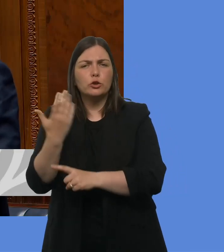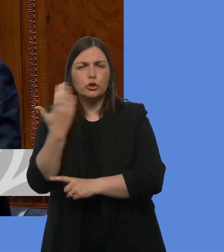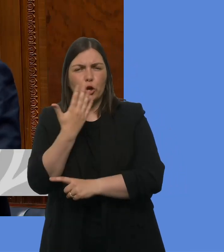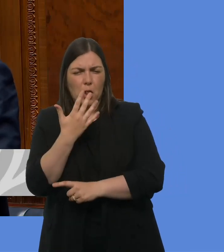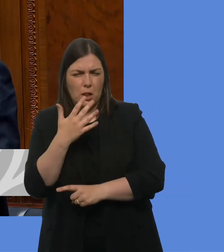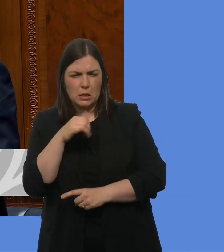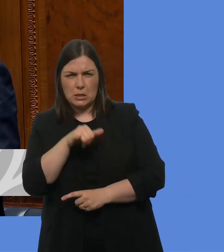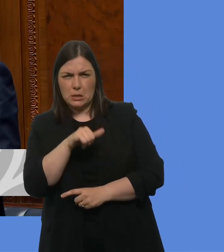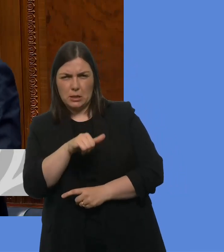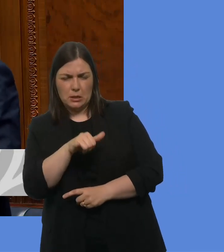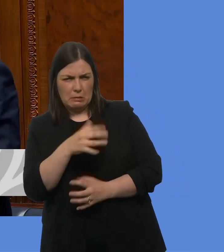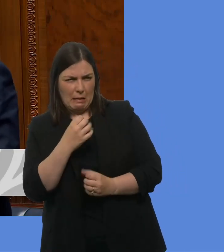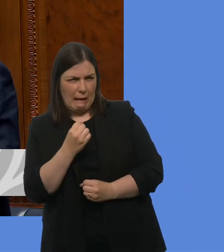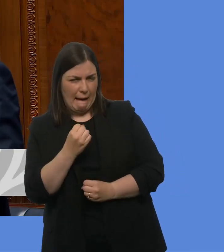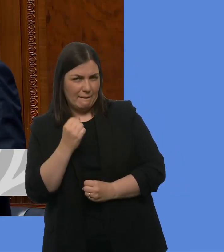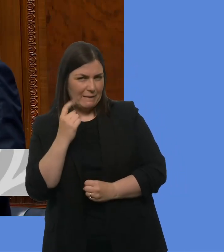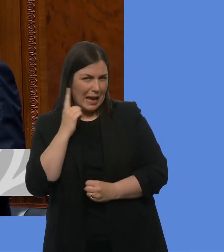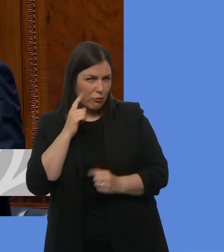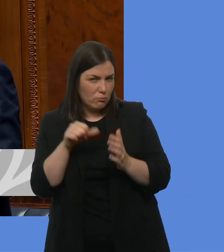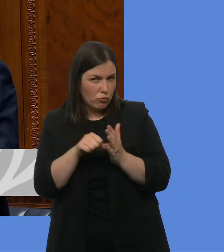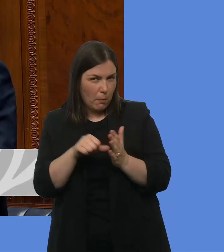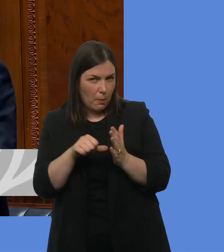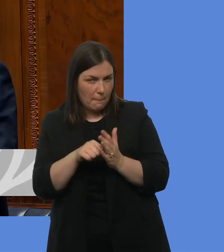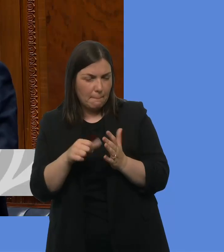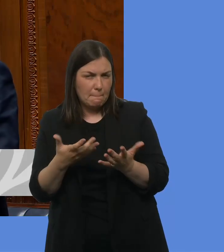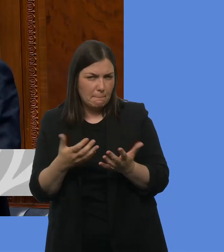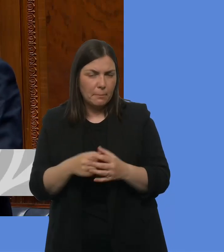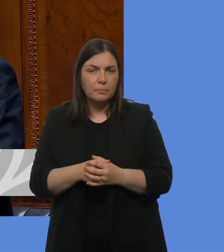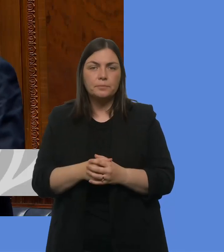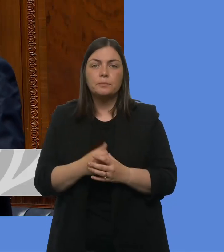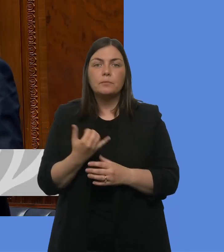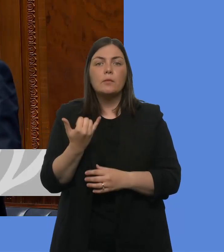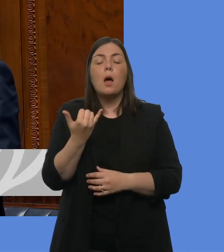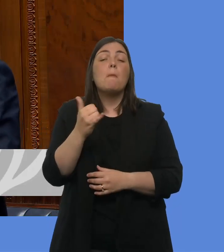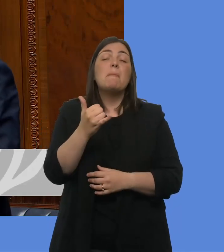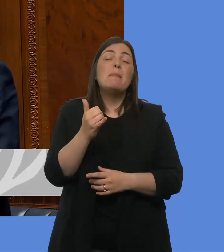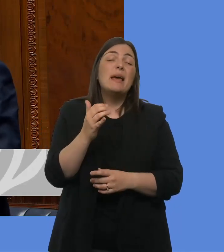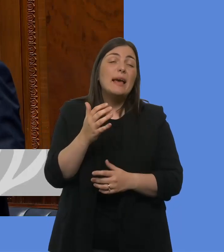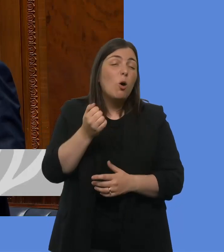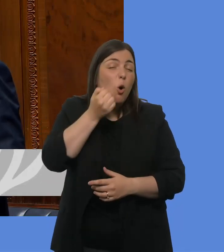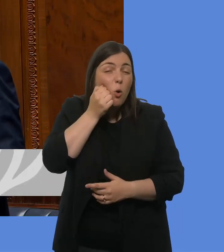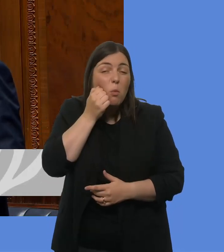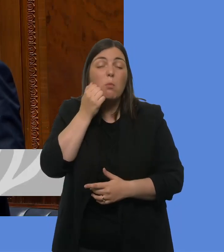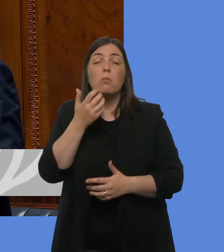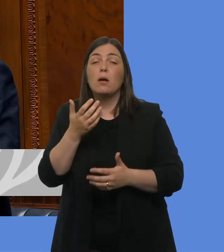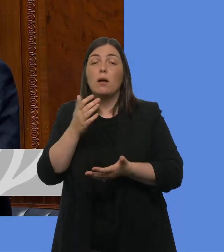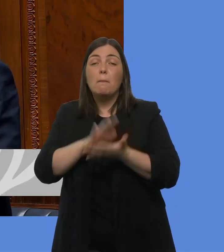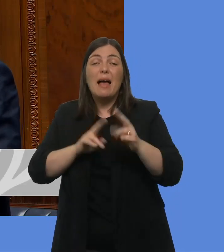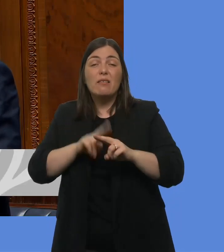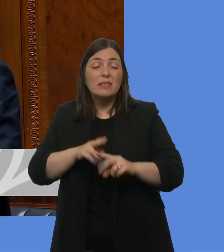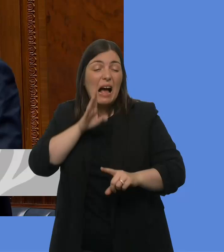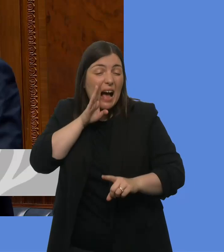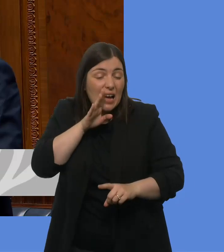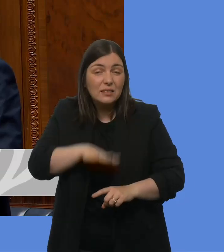when called at home or doesn't carry out the instruction, that can often be associated to disobedience, or if the parent is